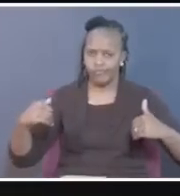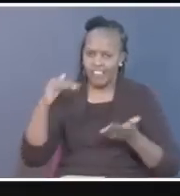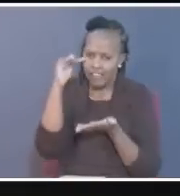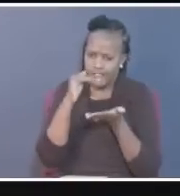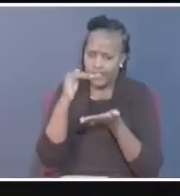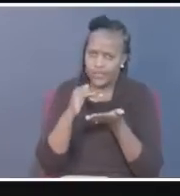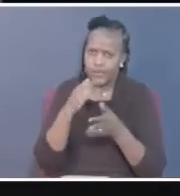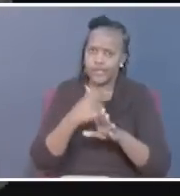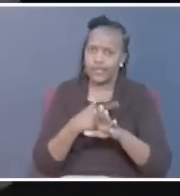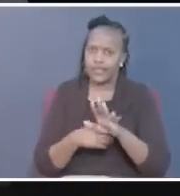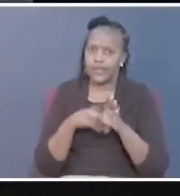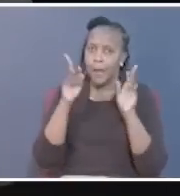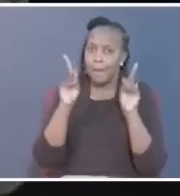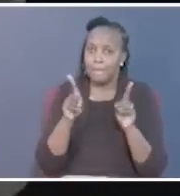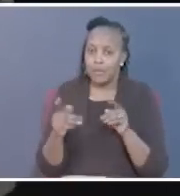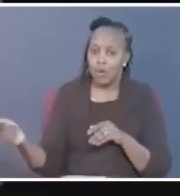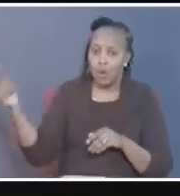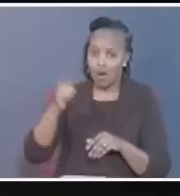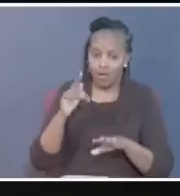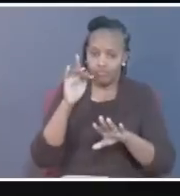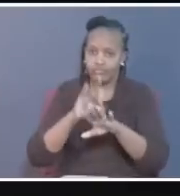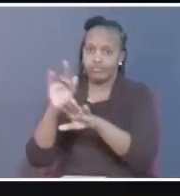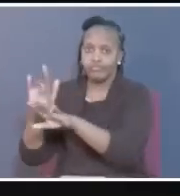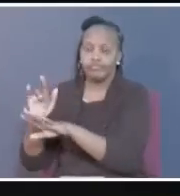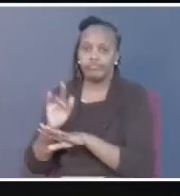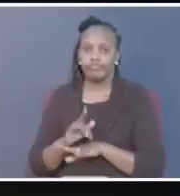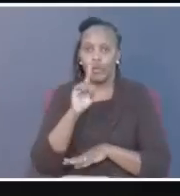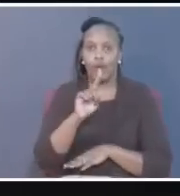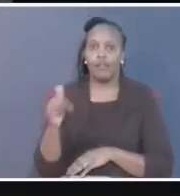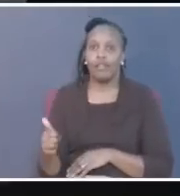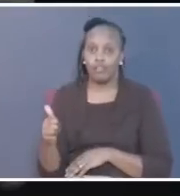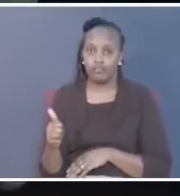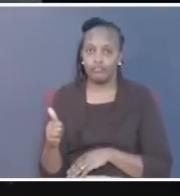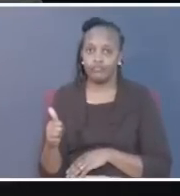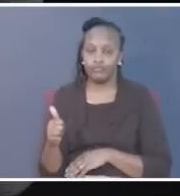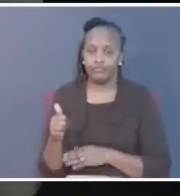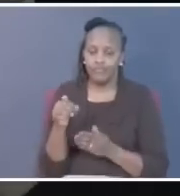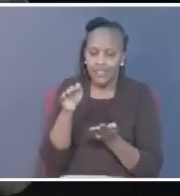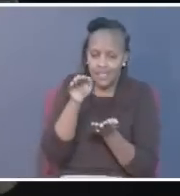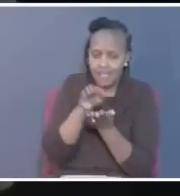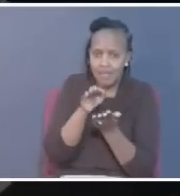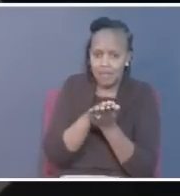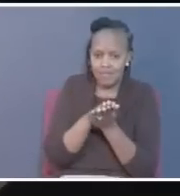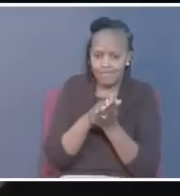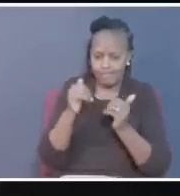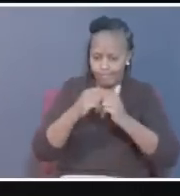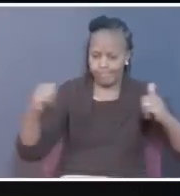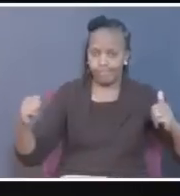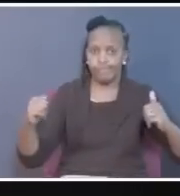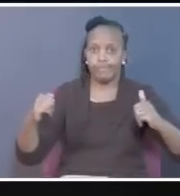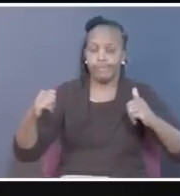people come into close contact with each other. It avoids keeping a distance of 6 feet, that's